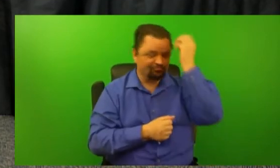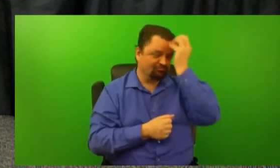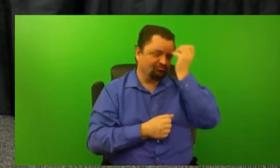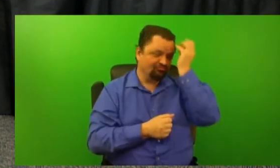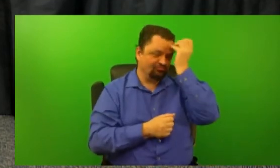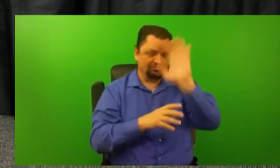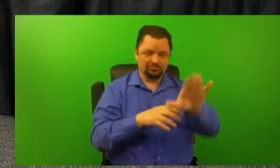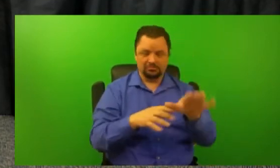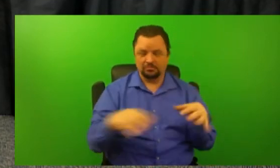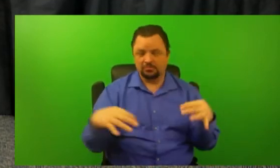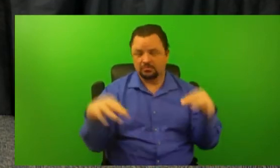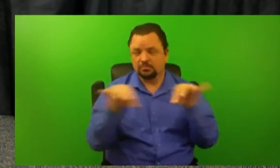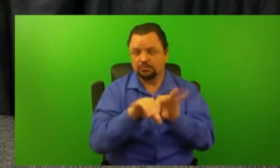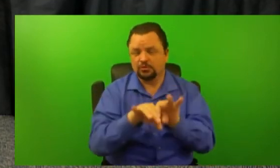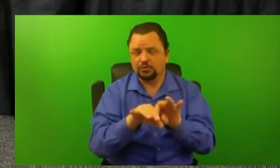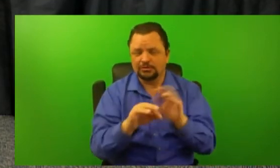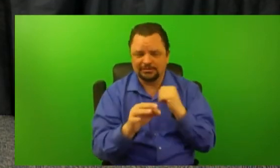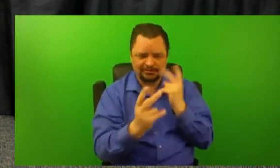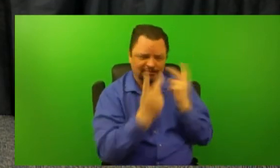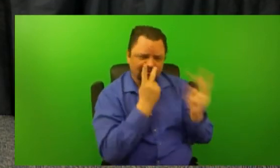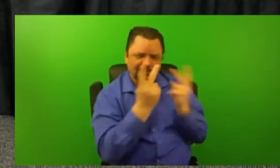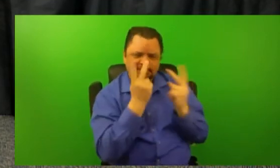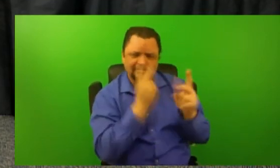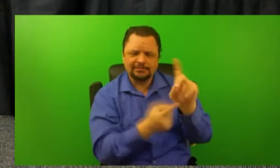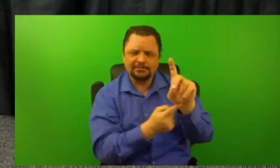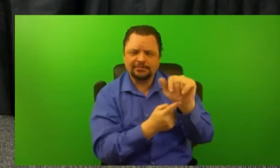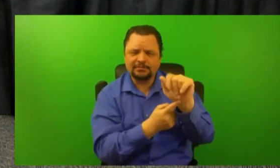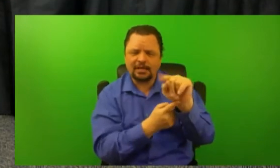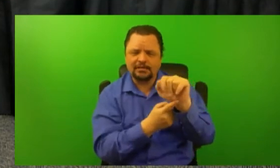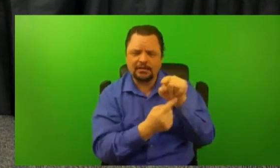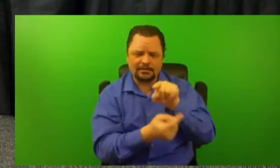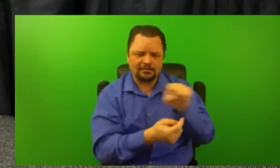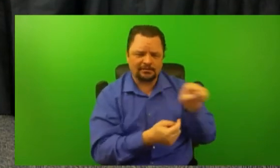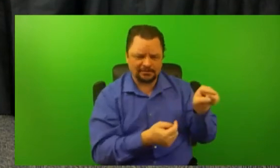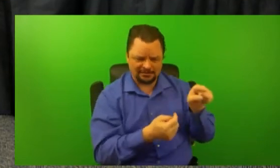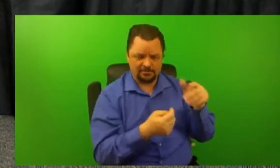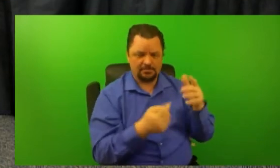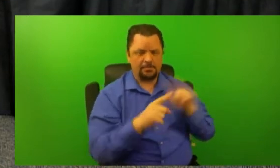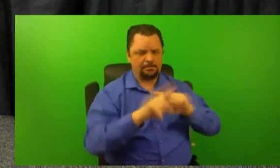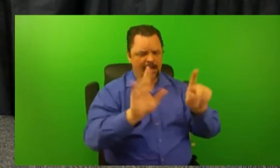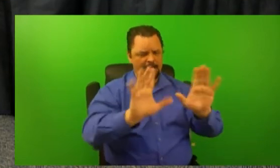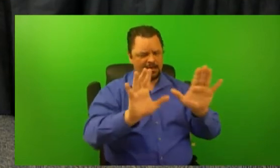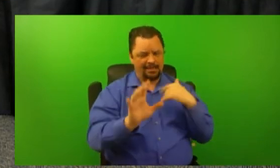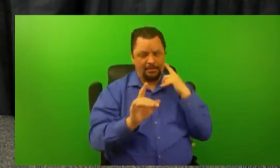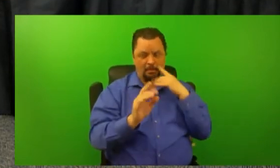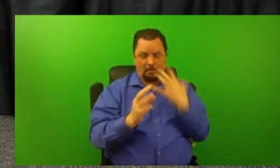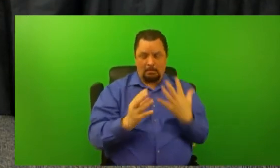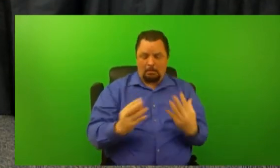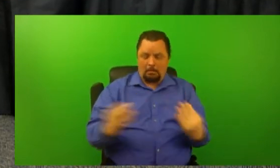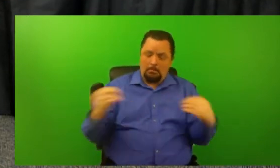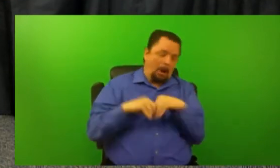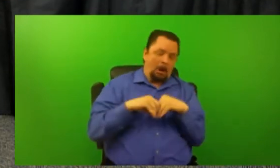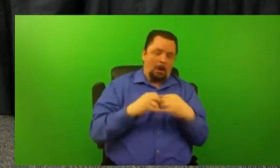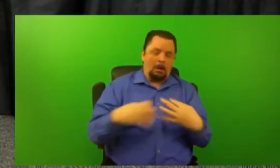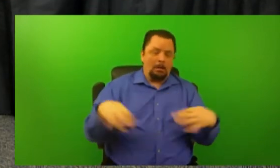death is more important than the cumulative deaths over the last 2 years.